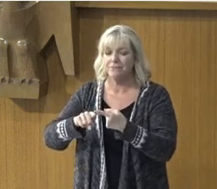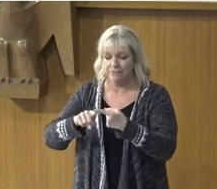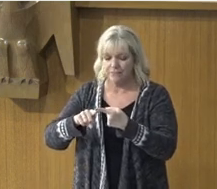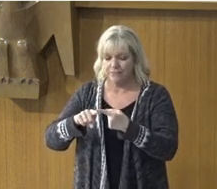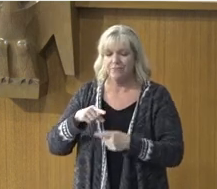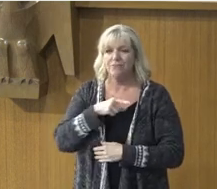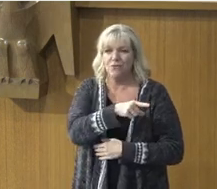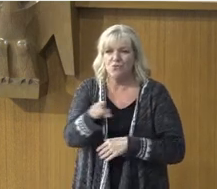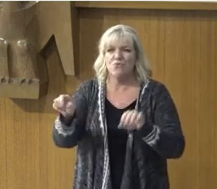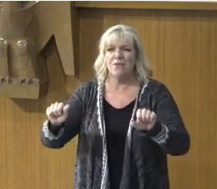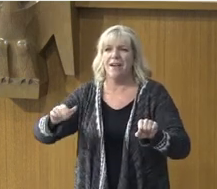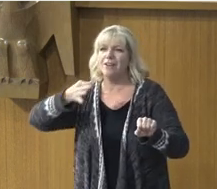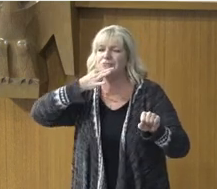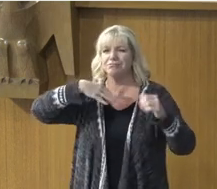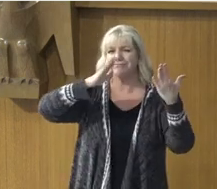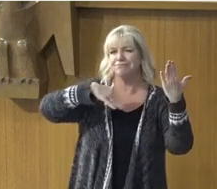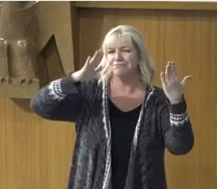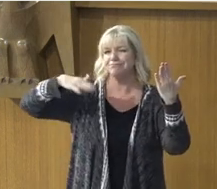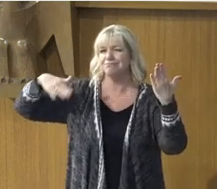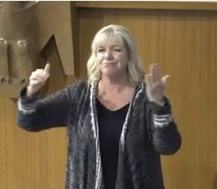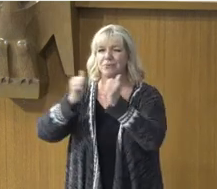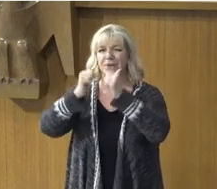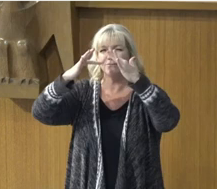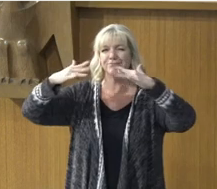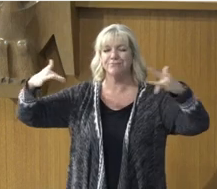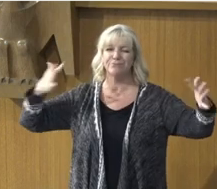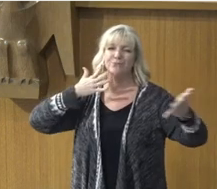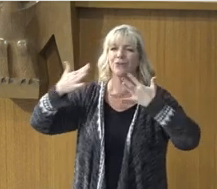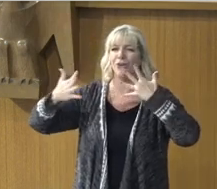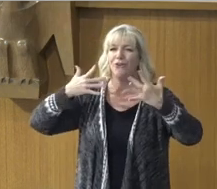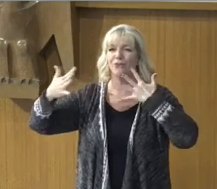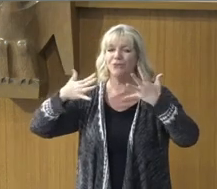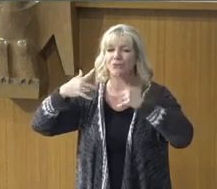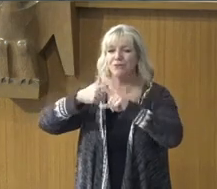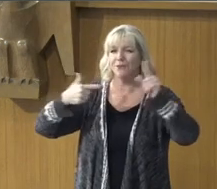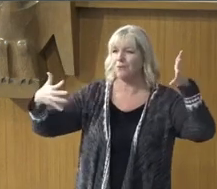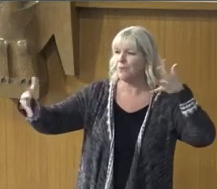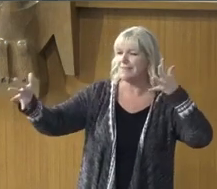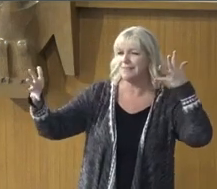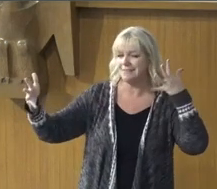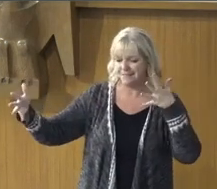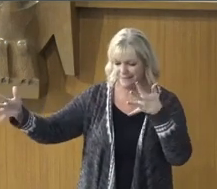You can paint with all the colors of the wind